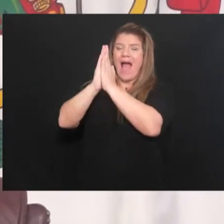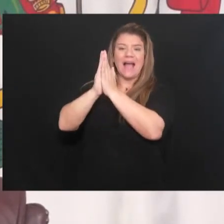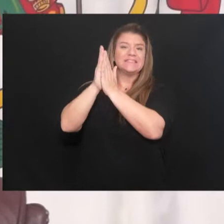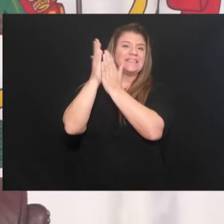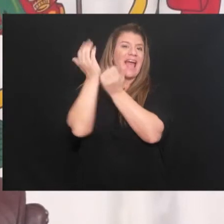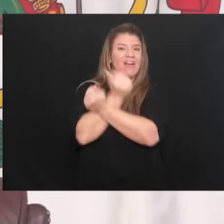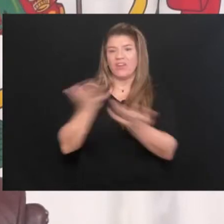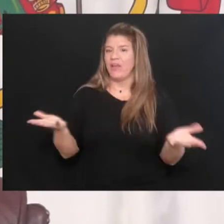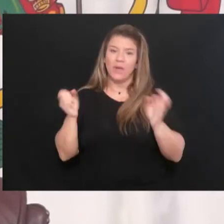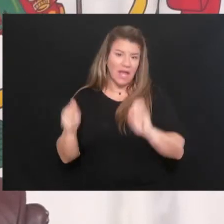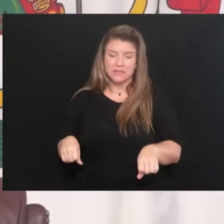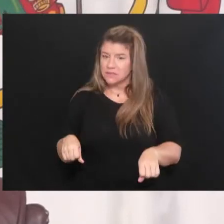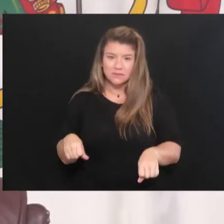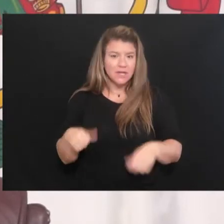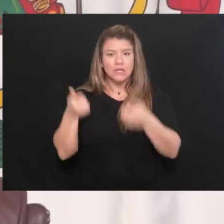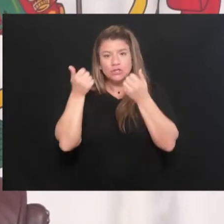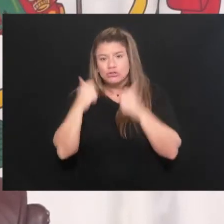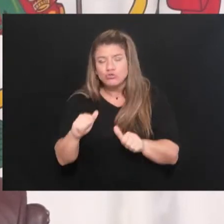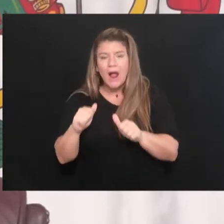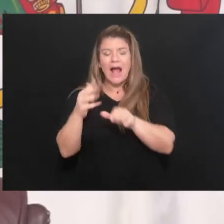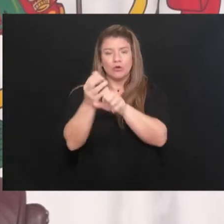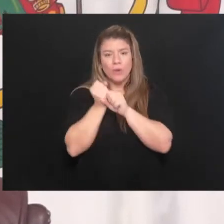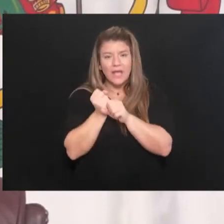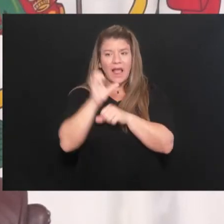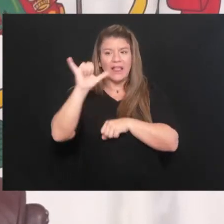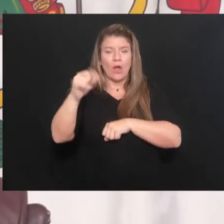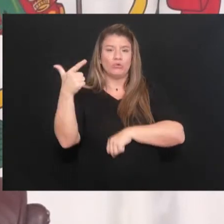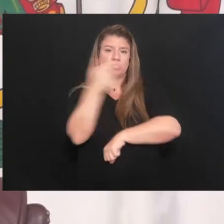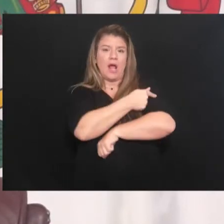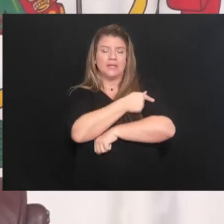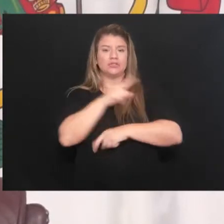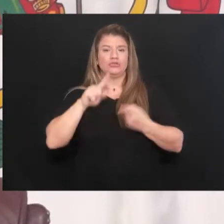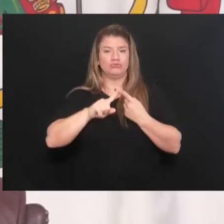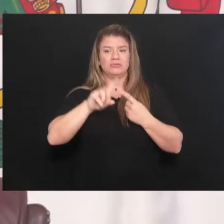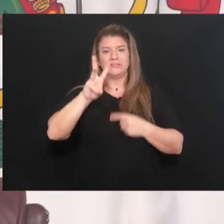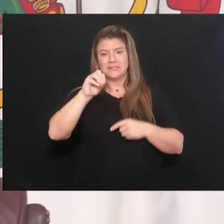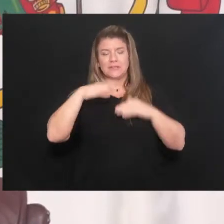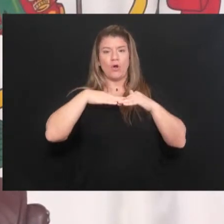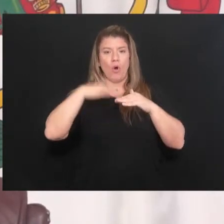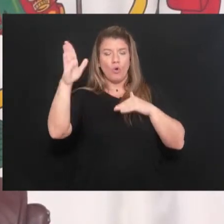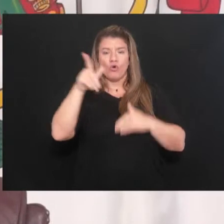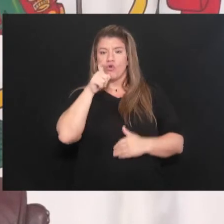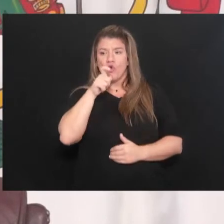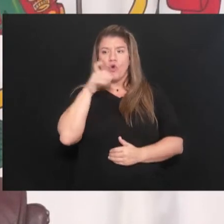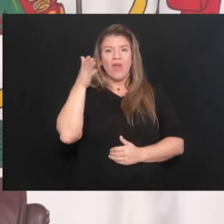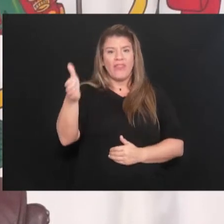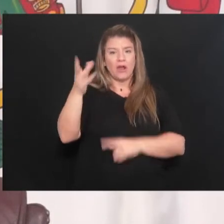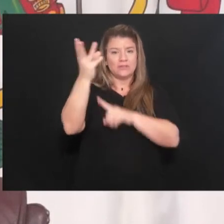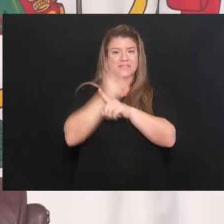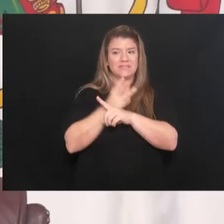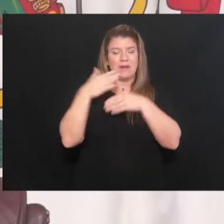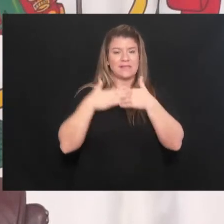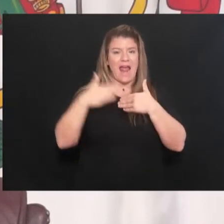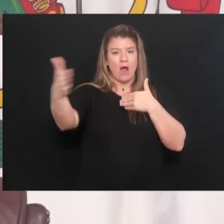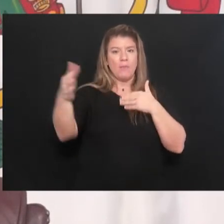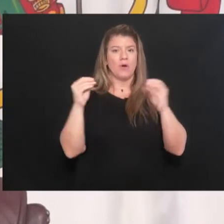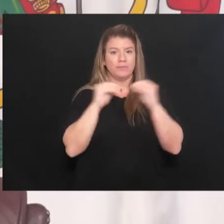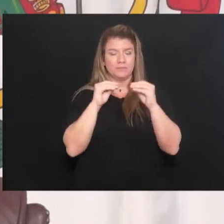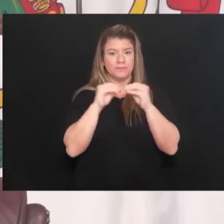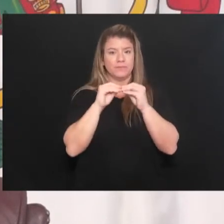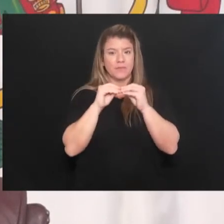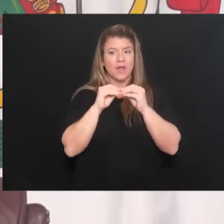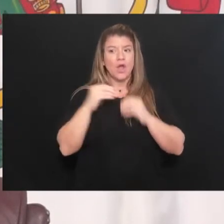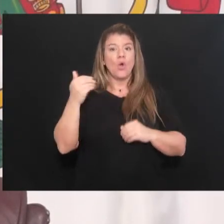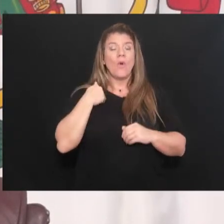possibly try to be able to get booster shots to the 60 and olders that are out 6 months or whatever it may be. We've